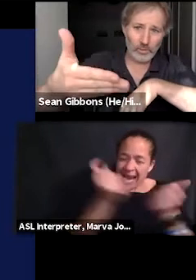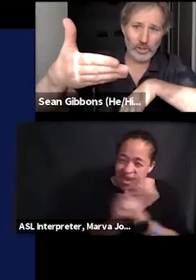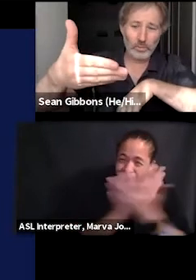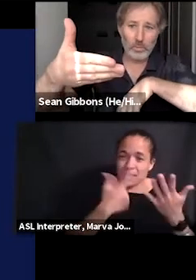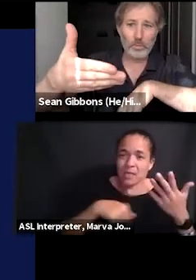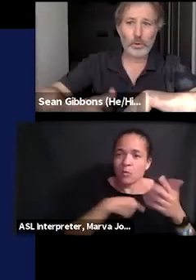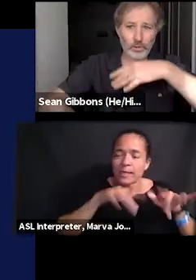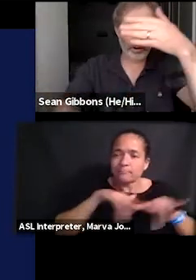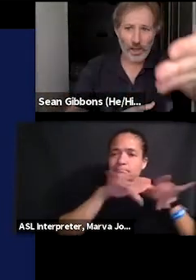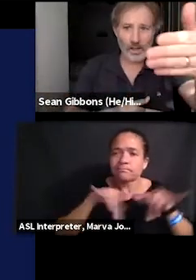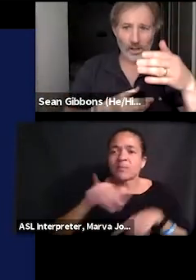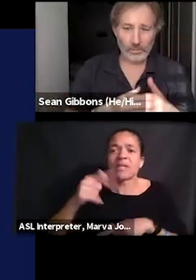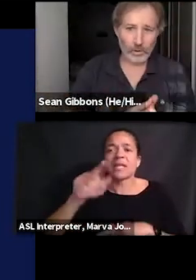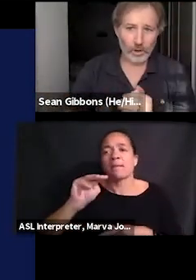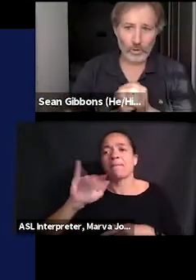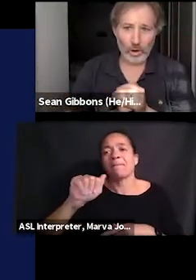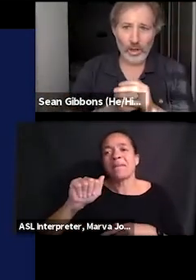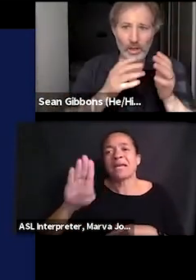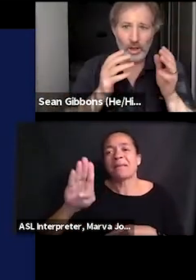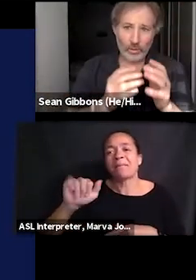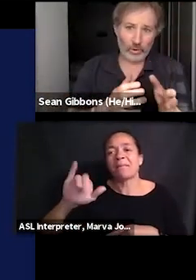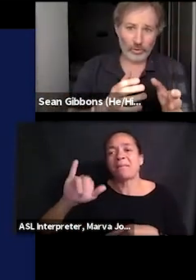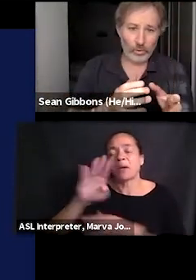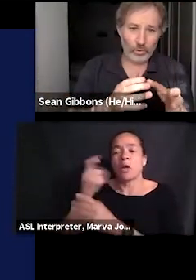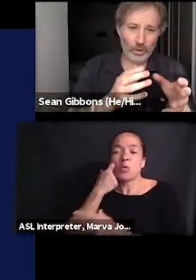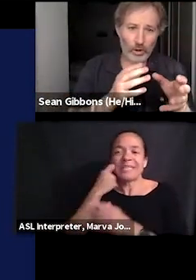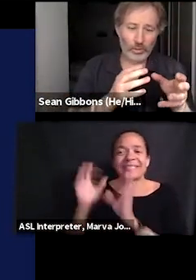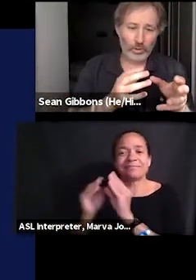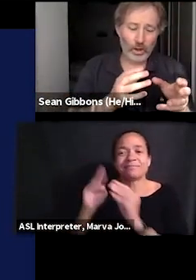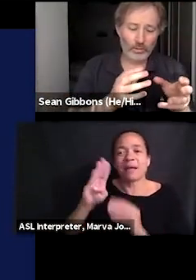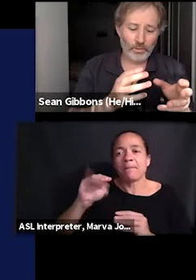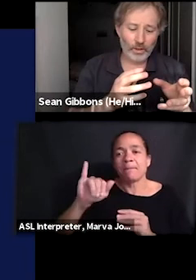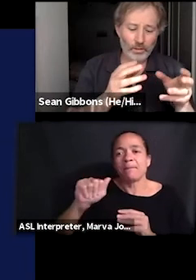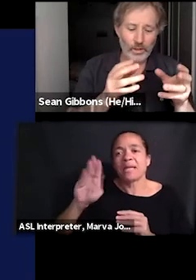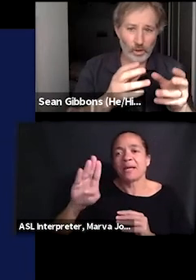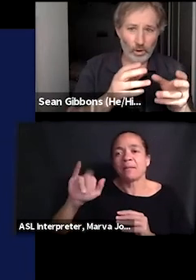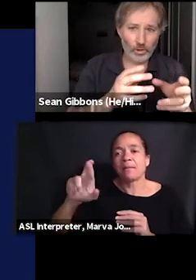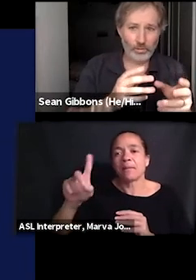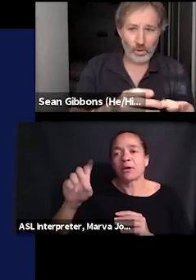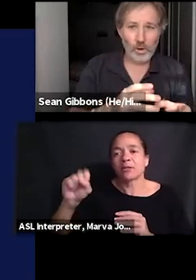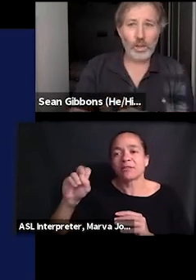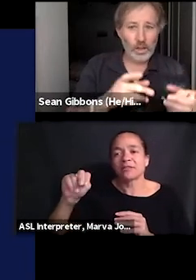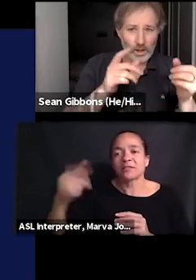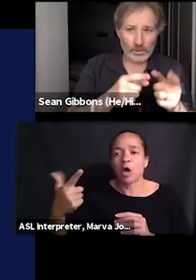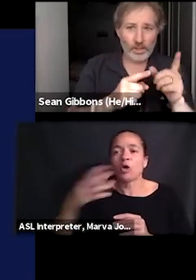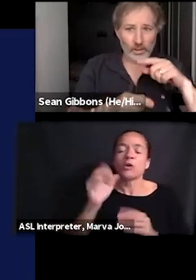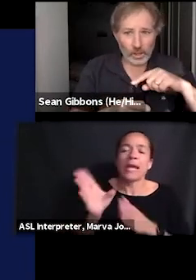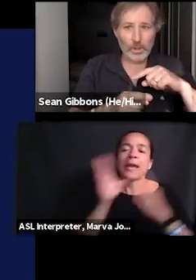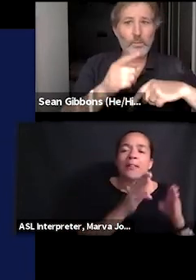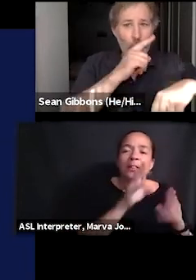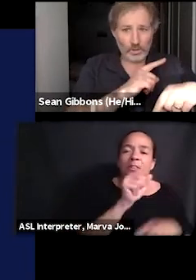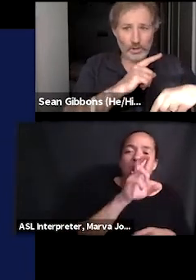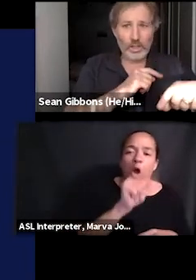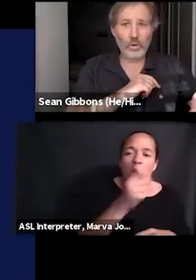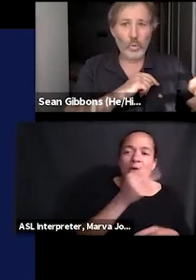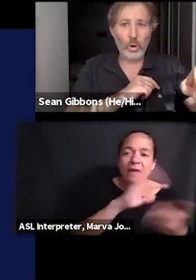that conversation with Mia Birdsong, and a little bit earlier on with Charles Vogel, the author of The Art of Community. And let me tell you a little bit